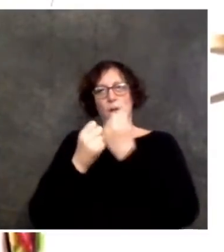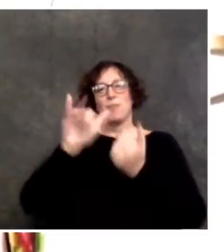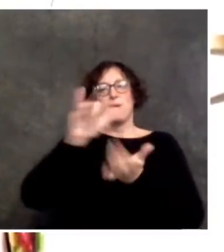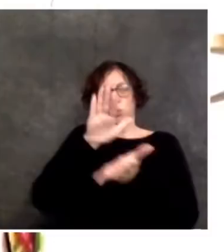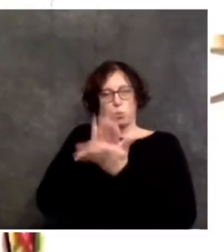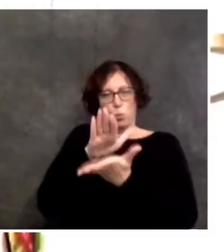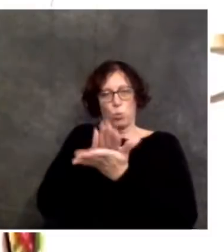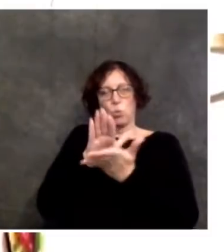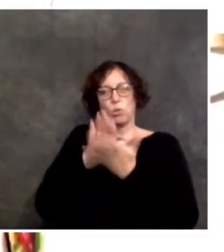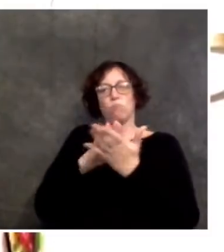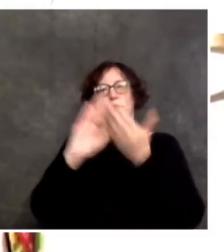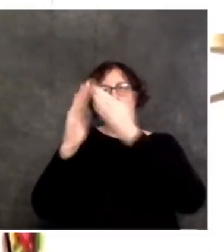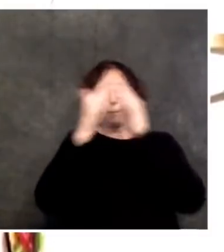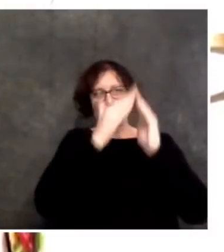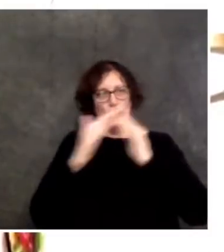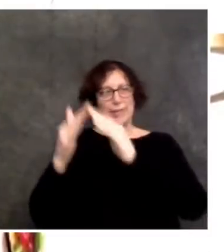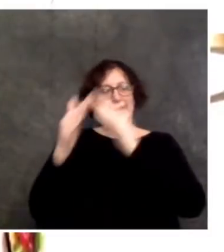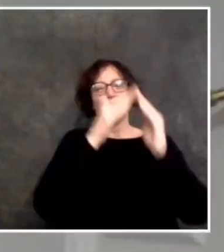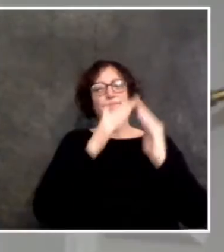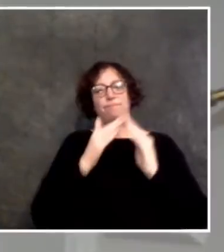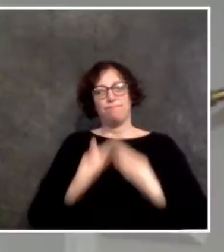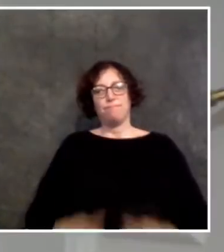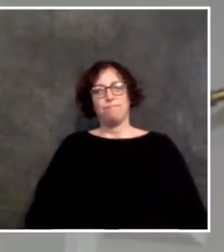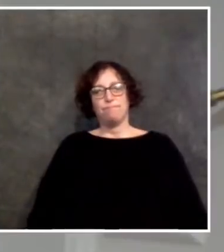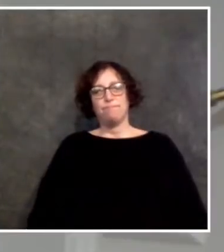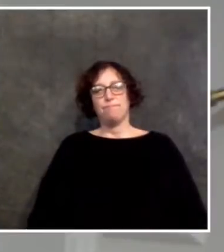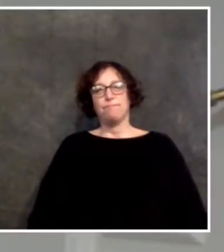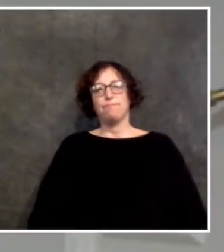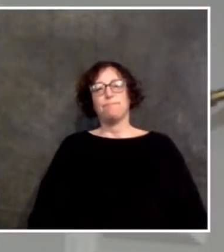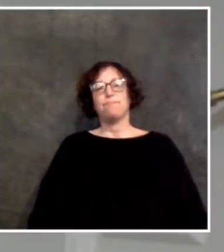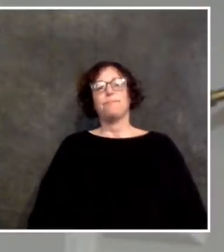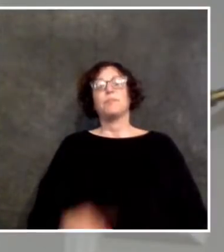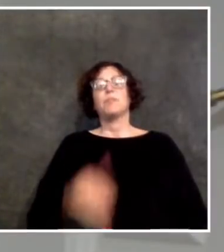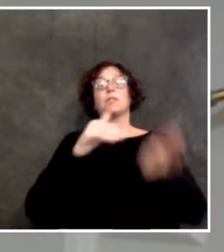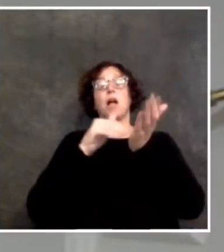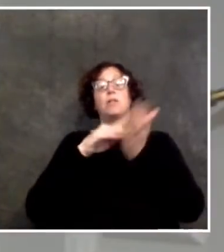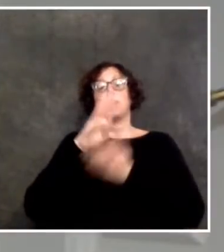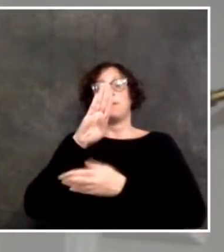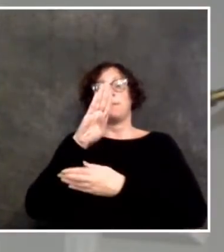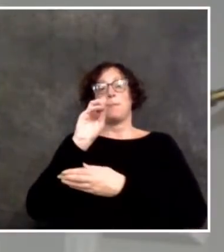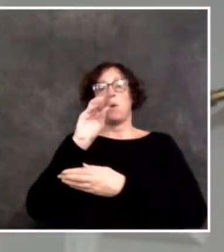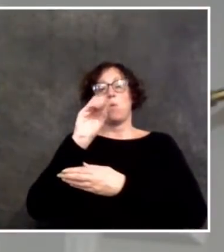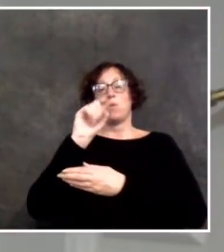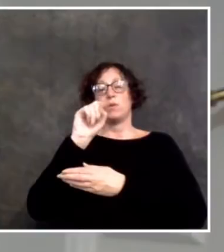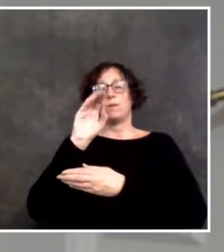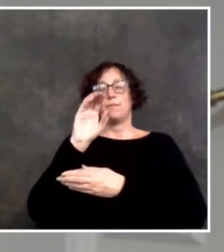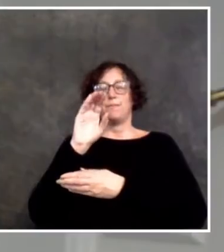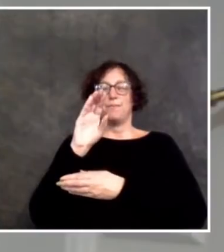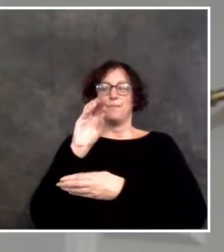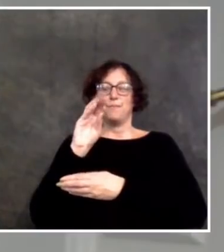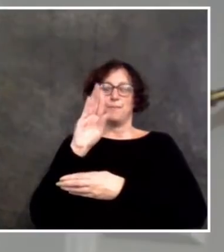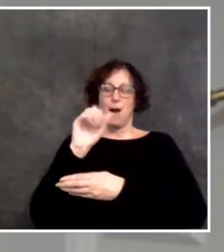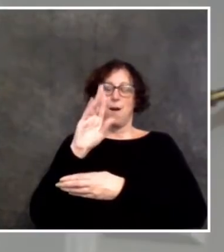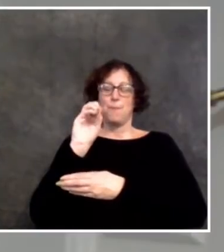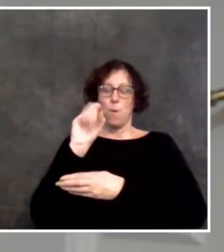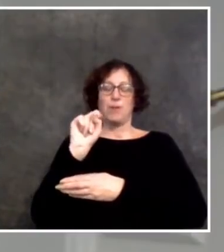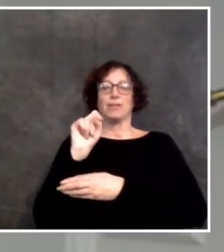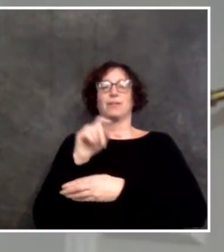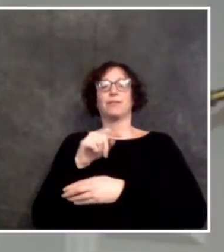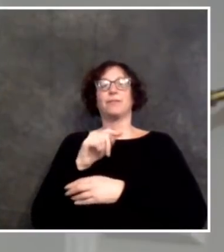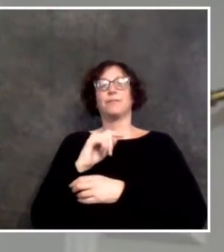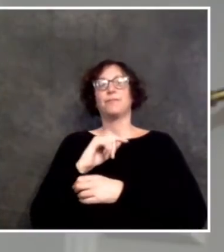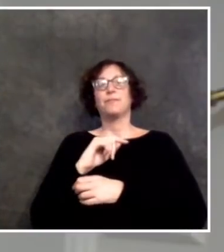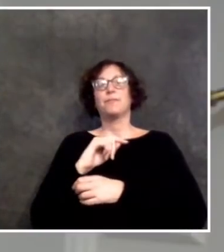news. Dr. Barbeau. So on the question about whether face coverings should be used for children, I